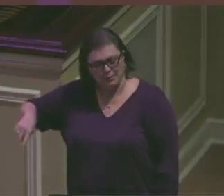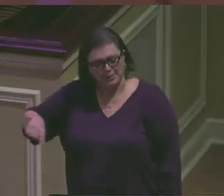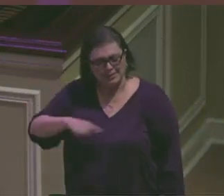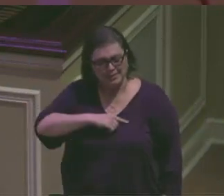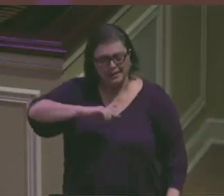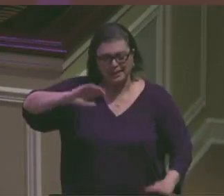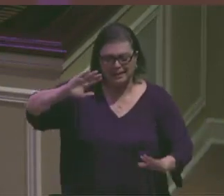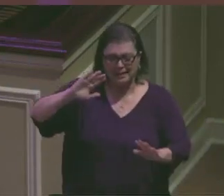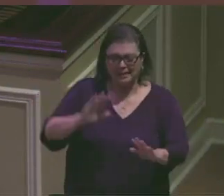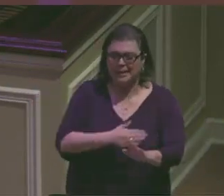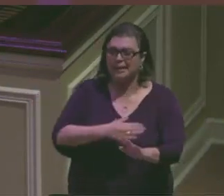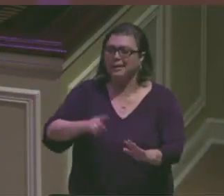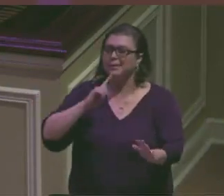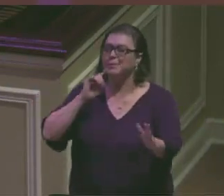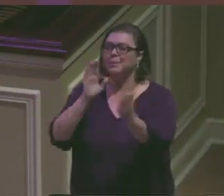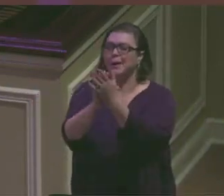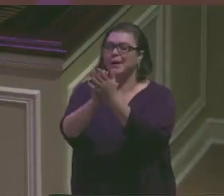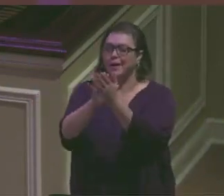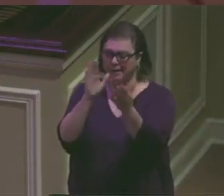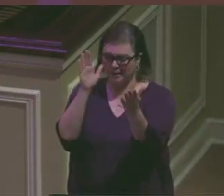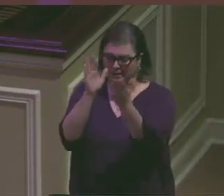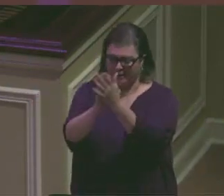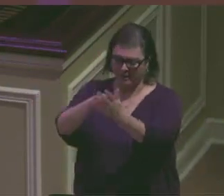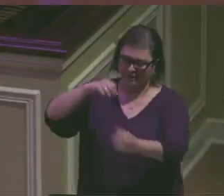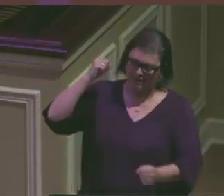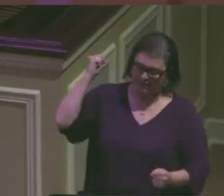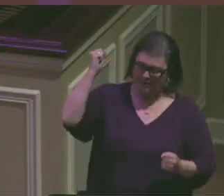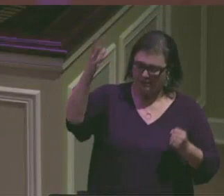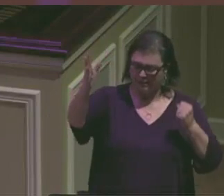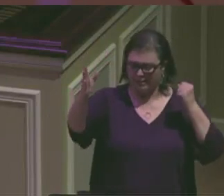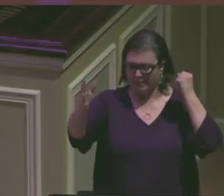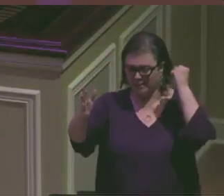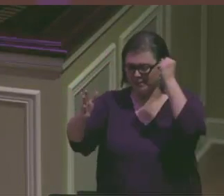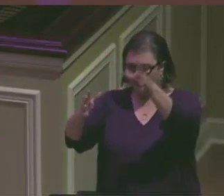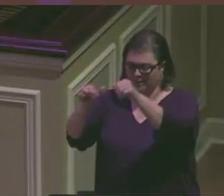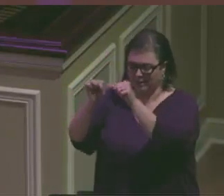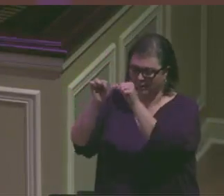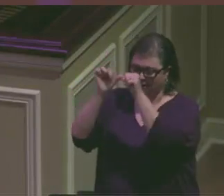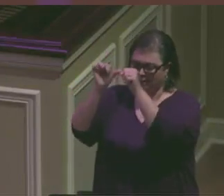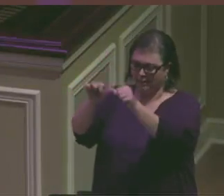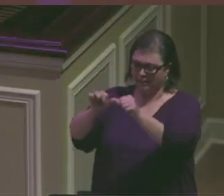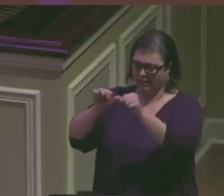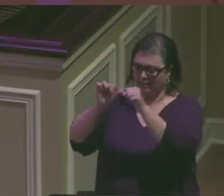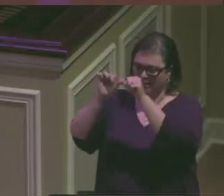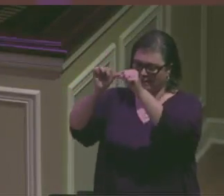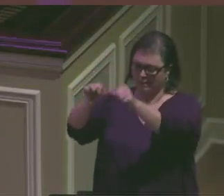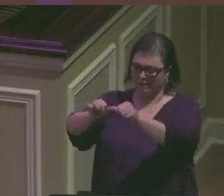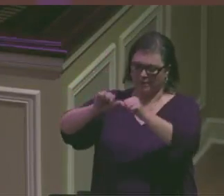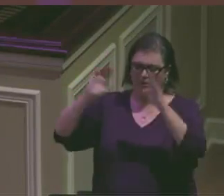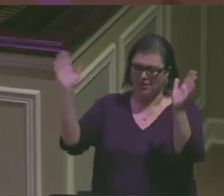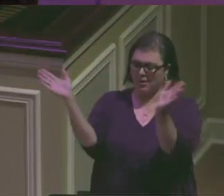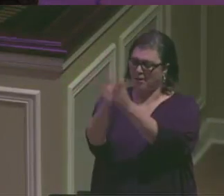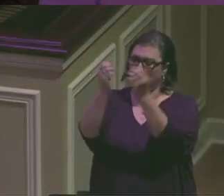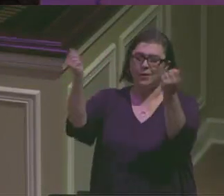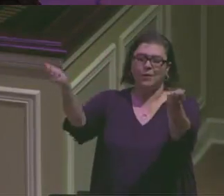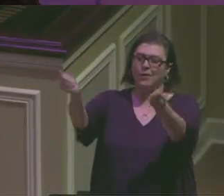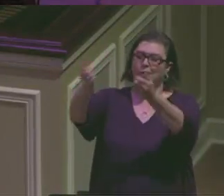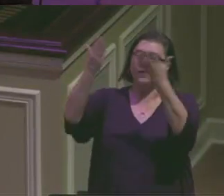yours. We sing your praise in this hallelujah.